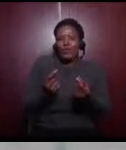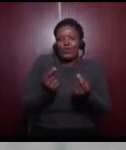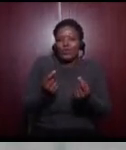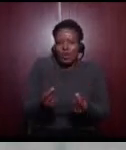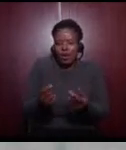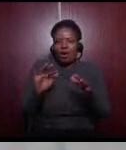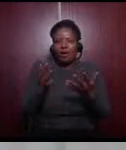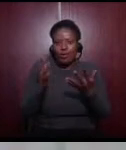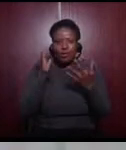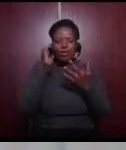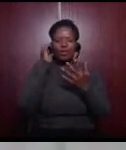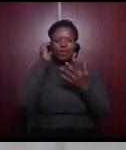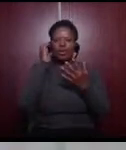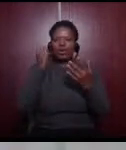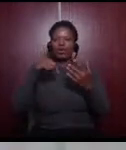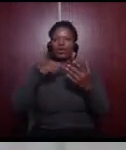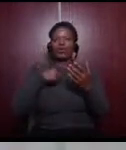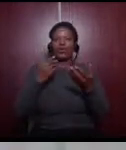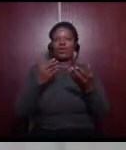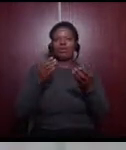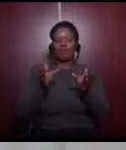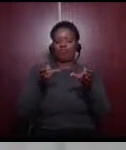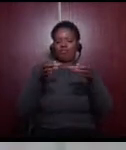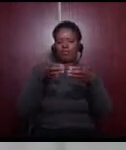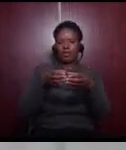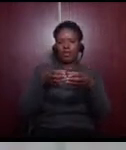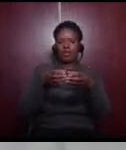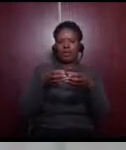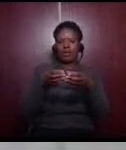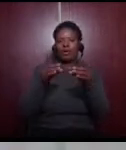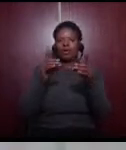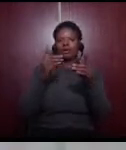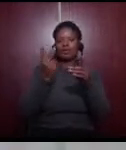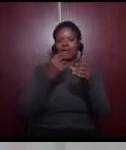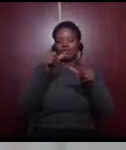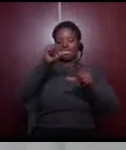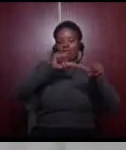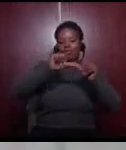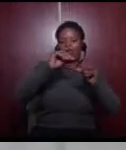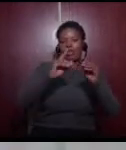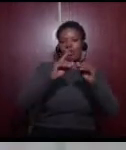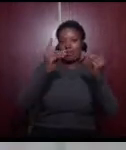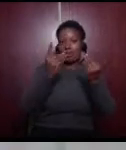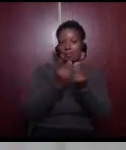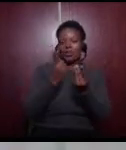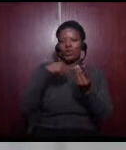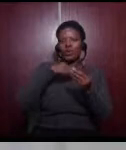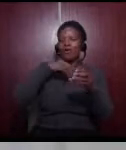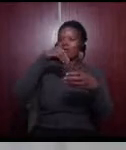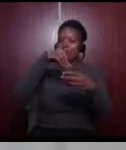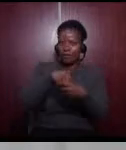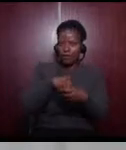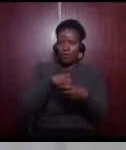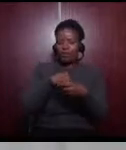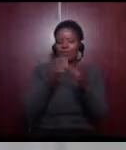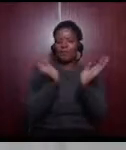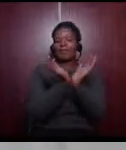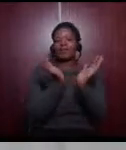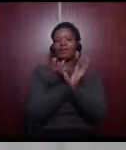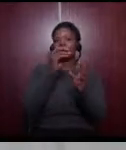Social Development, we are also involved in those meetings whereby because kusuke